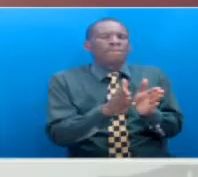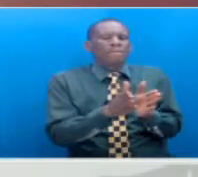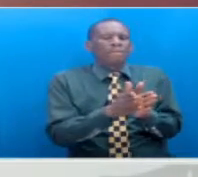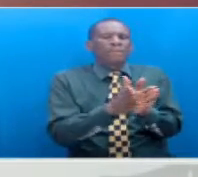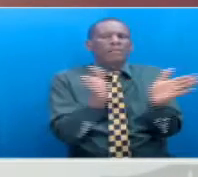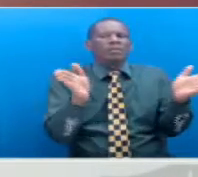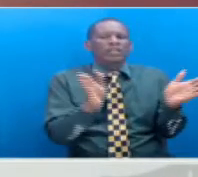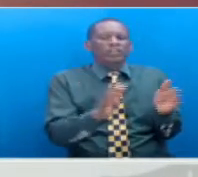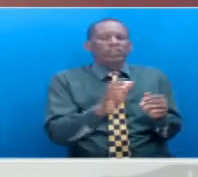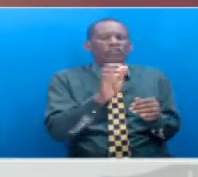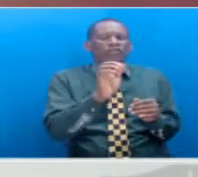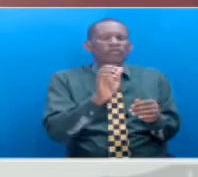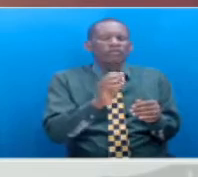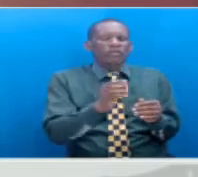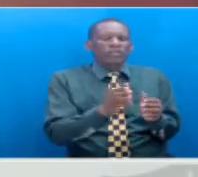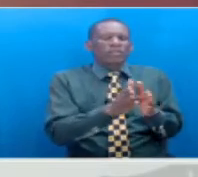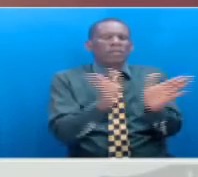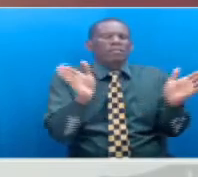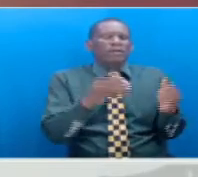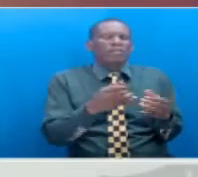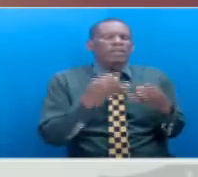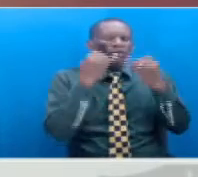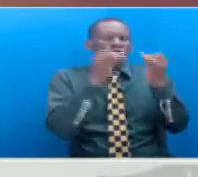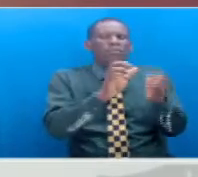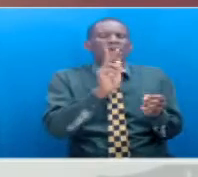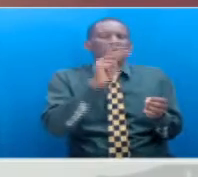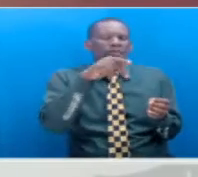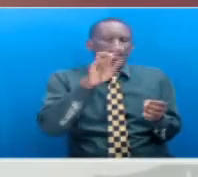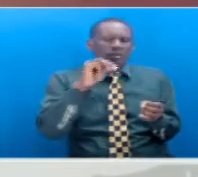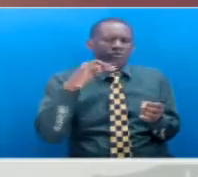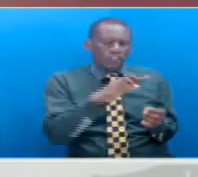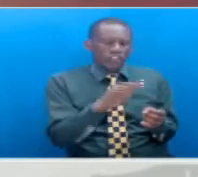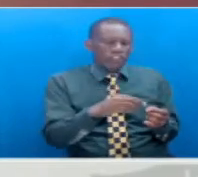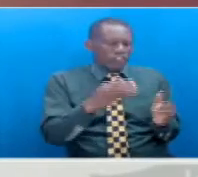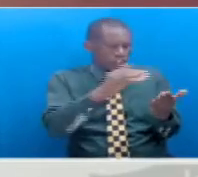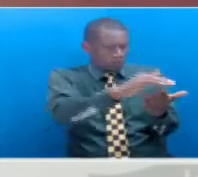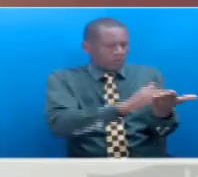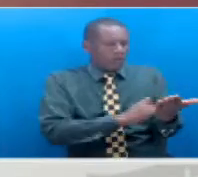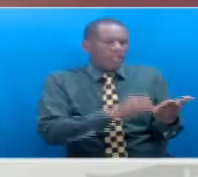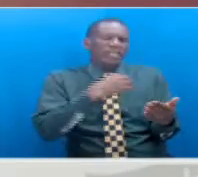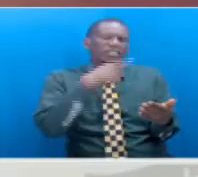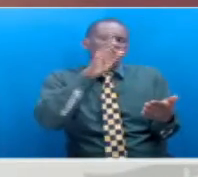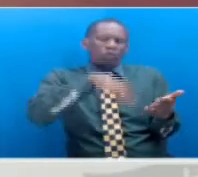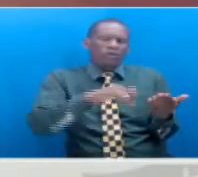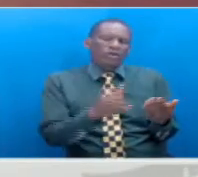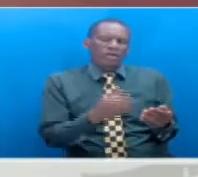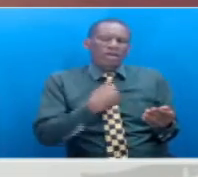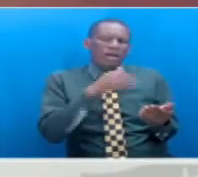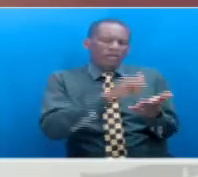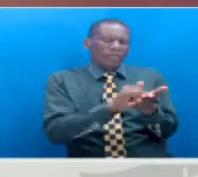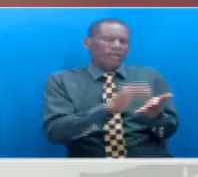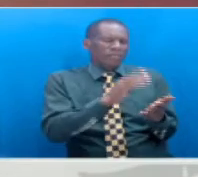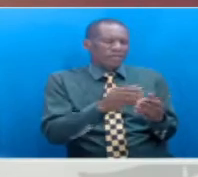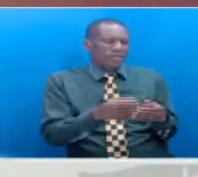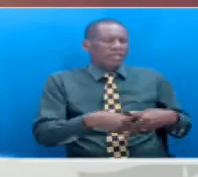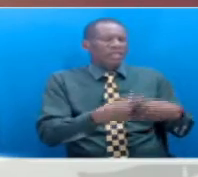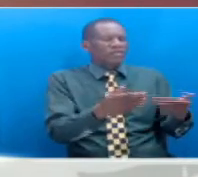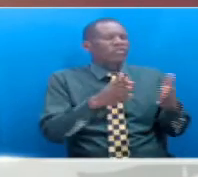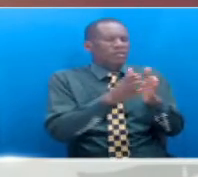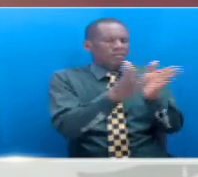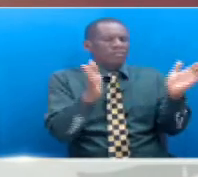the KPMG. What does the KPMG report, having audited that register, what does it state? Has that been made